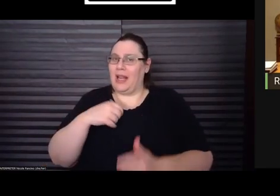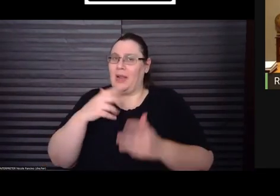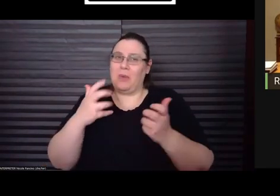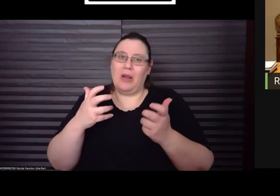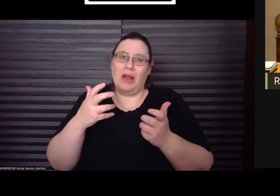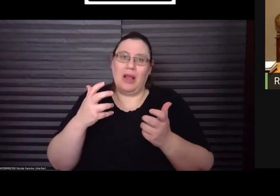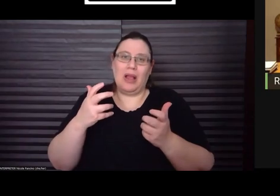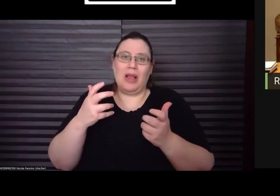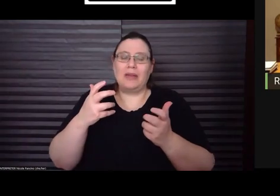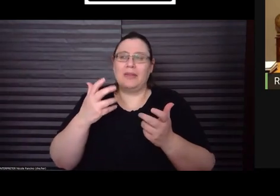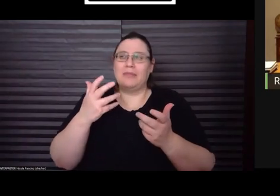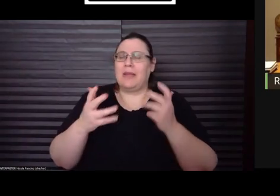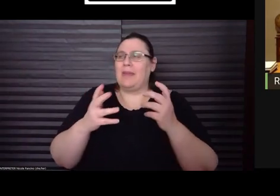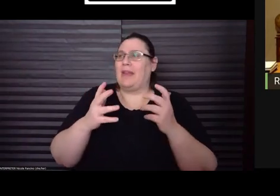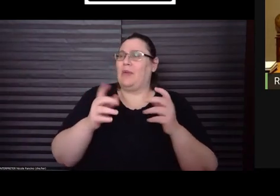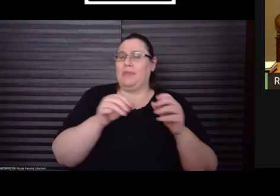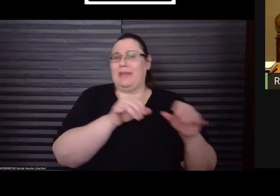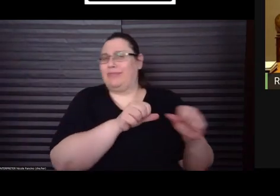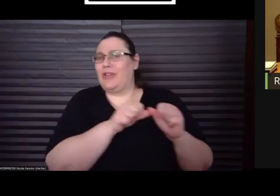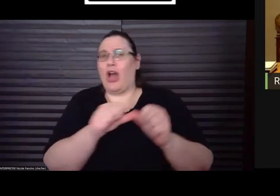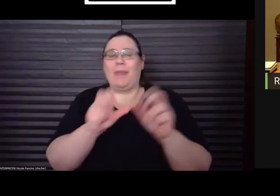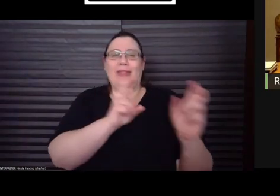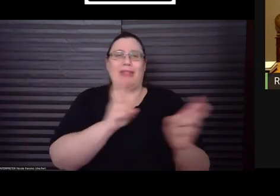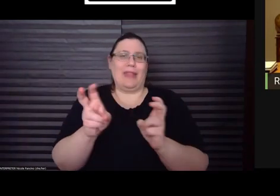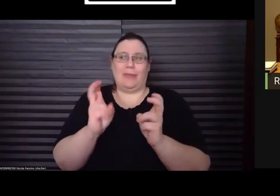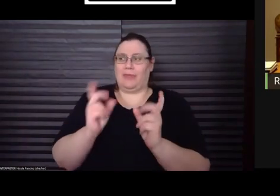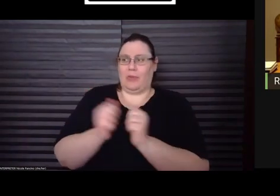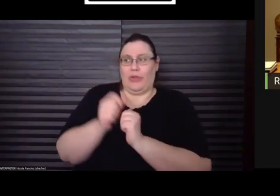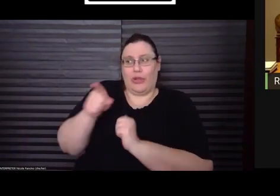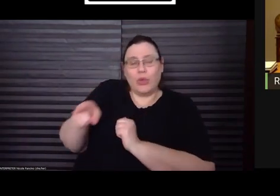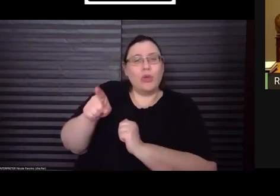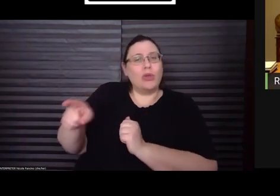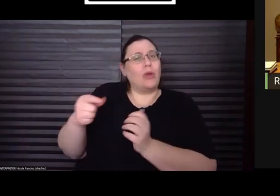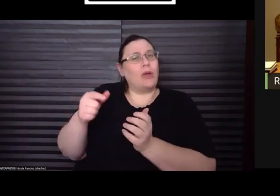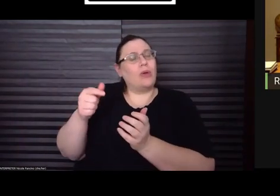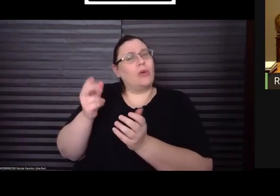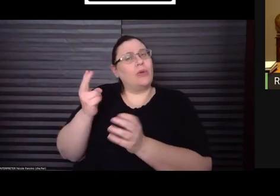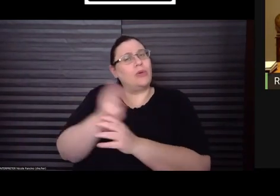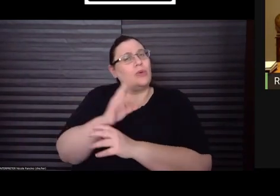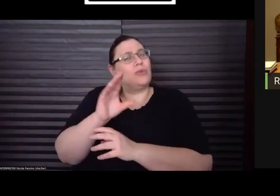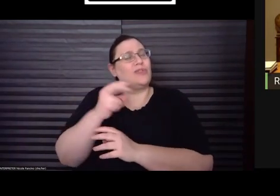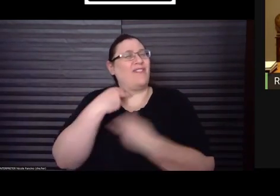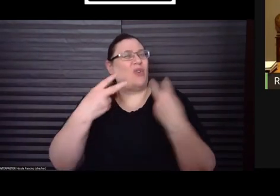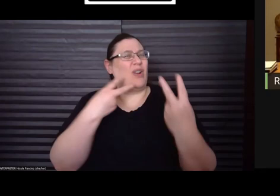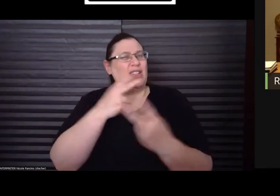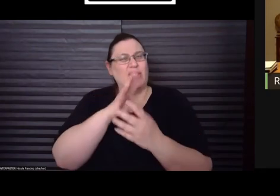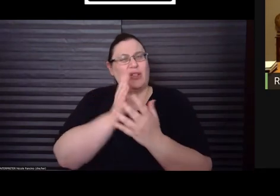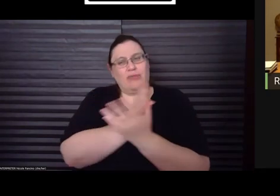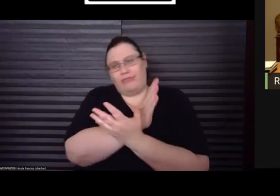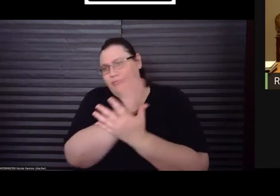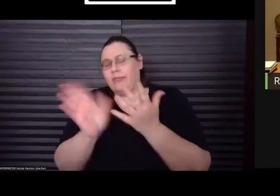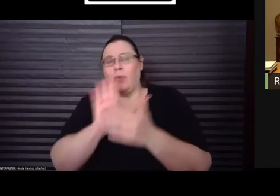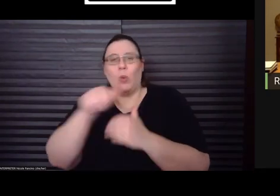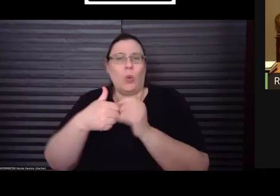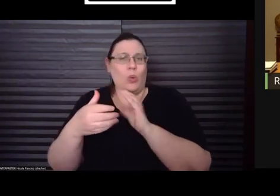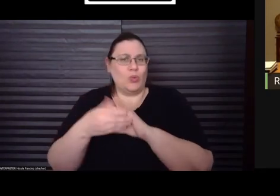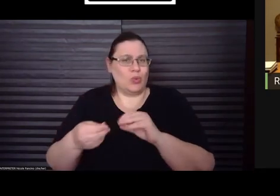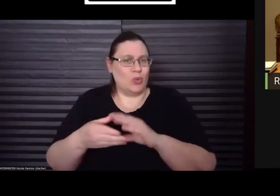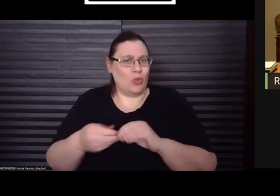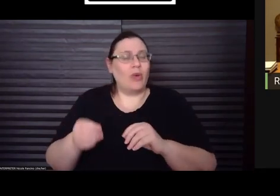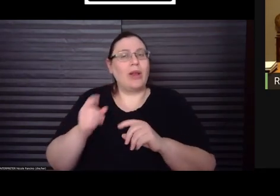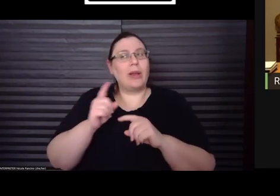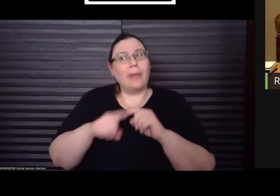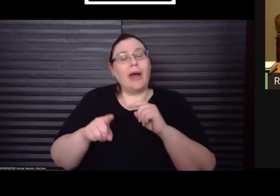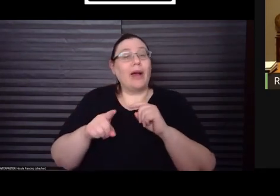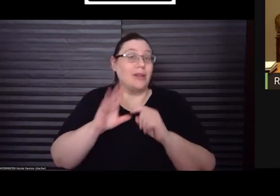stick, it'd probably be a common theme with our conversation with you because you write about voices throughout your entire story. But